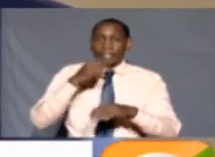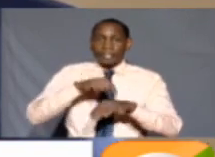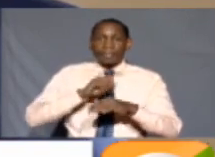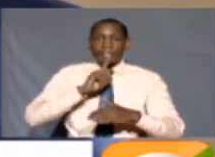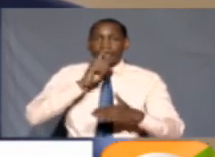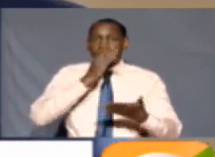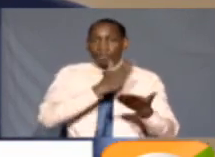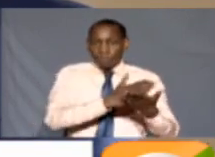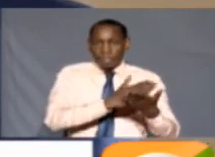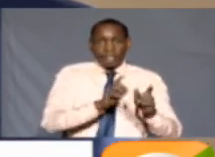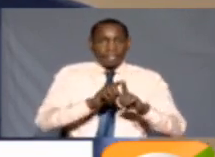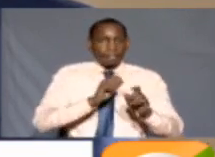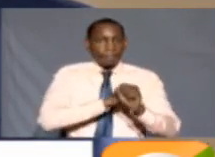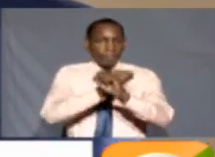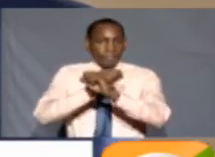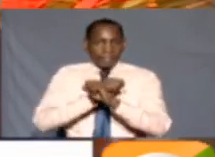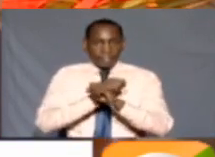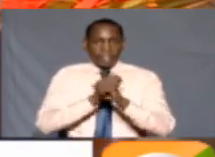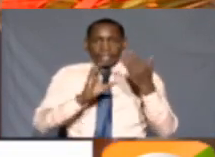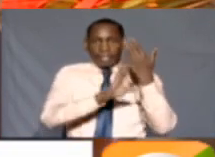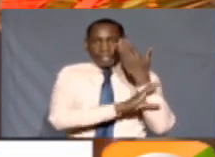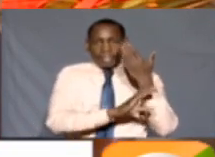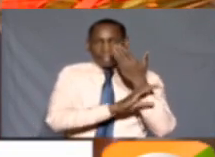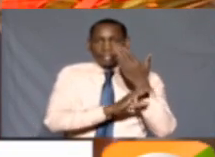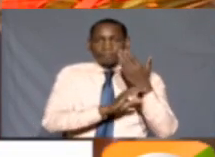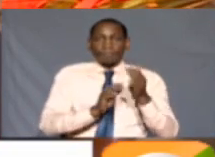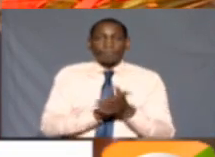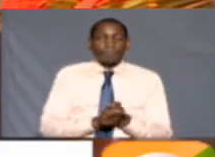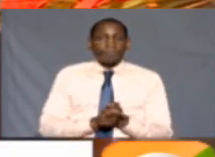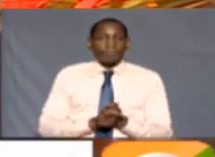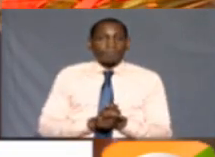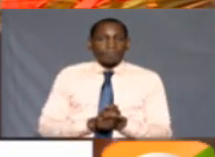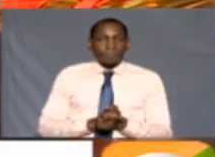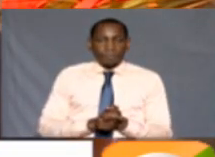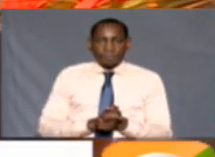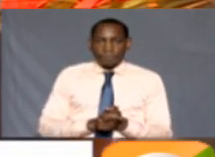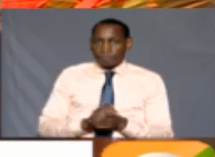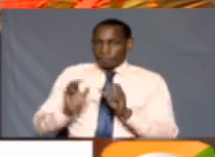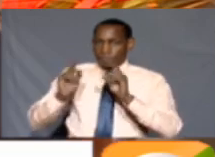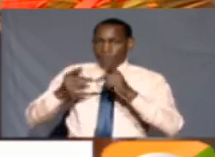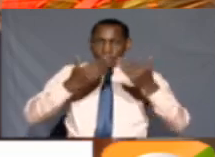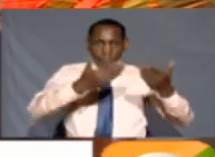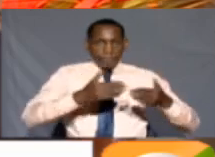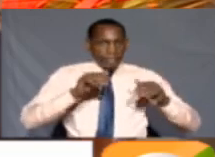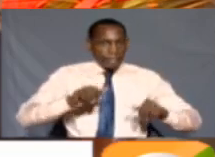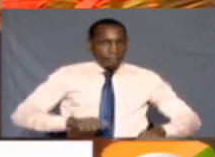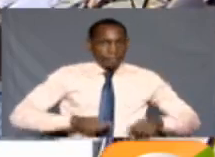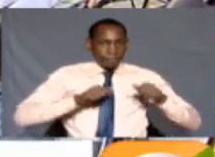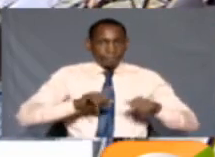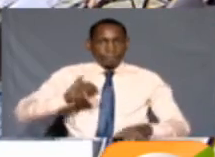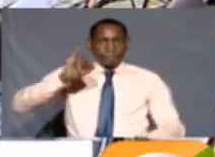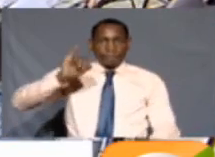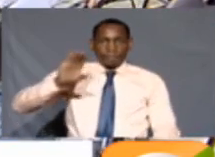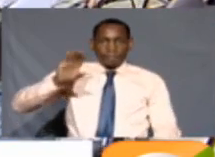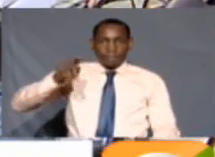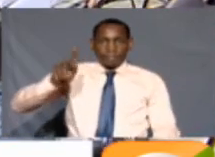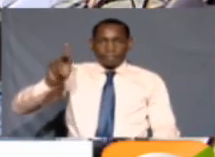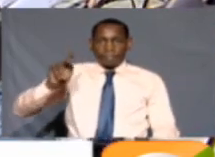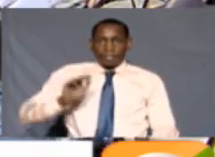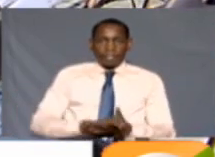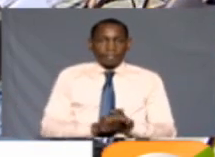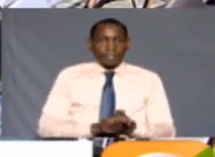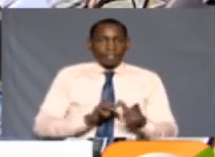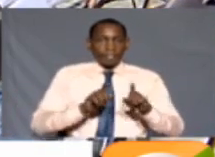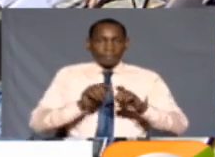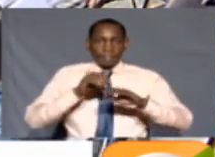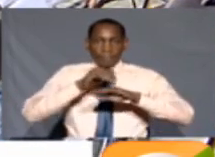in protecting the Republic against thieves. Yeah. All right. Let me bring in the chairperson for ISPAC, Rose Mwaura. And you sent